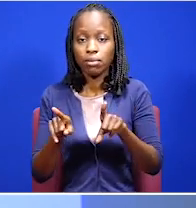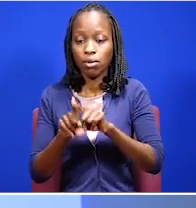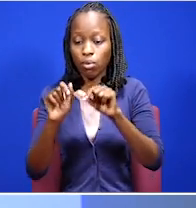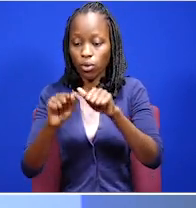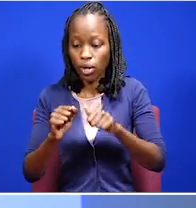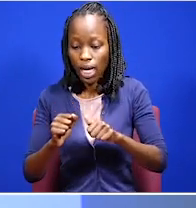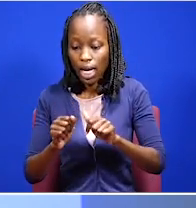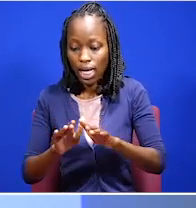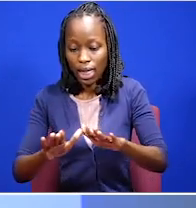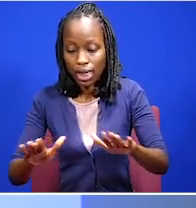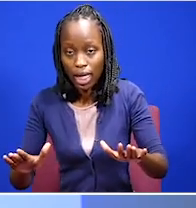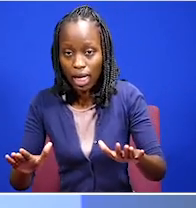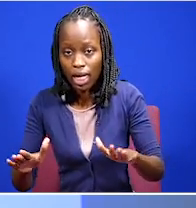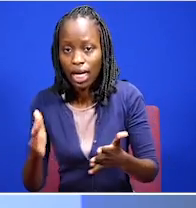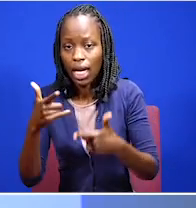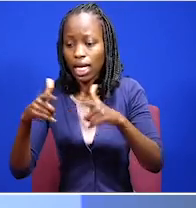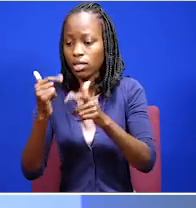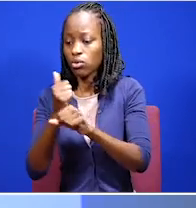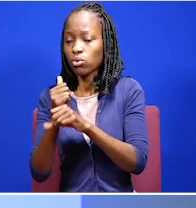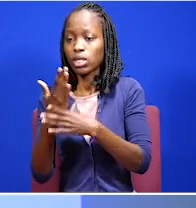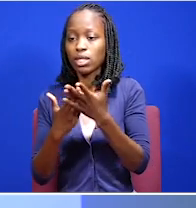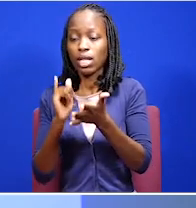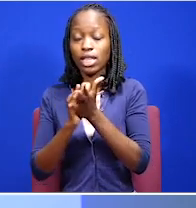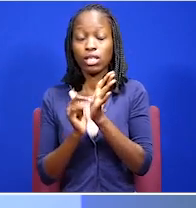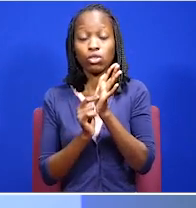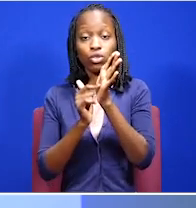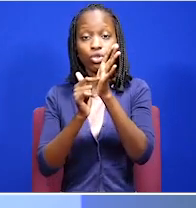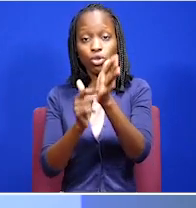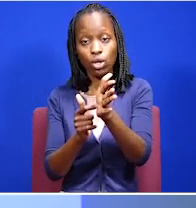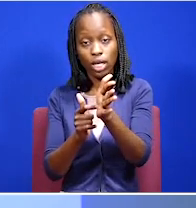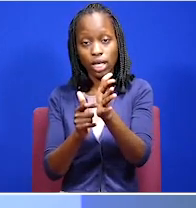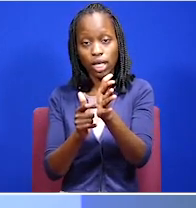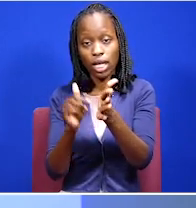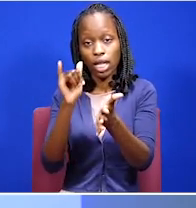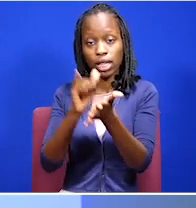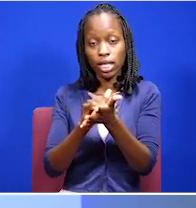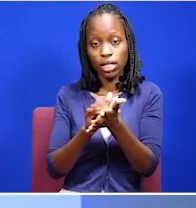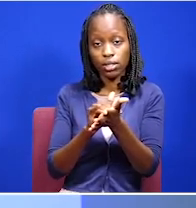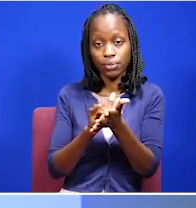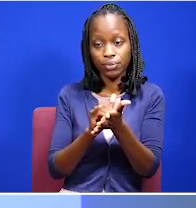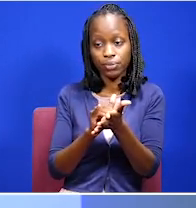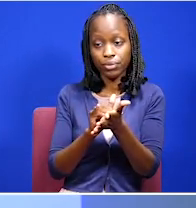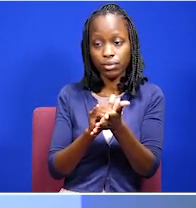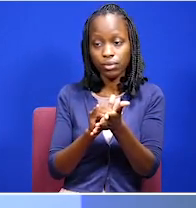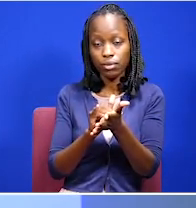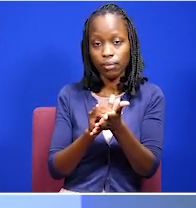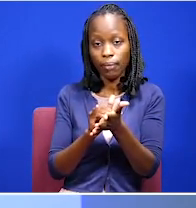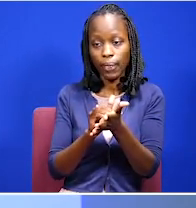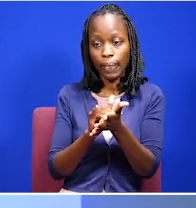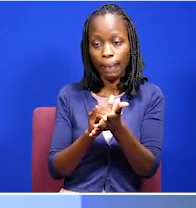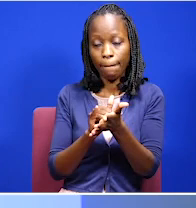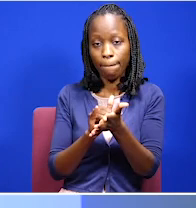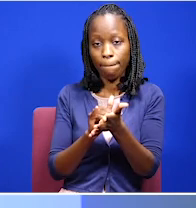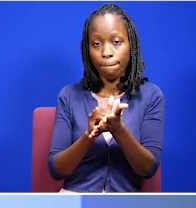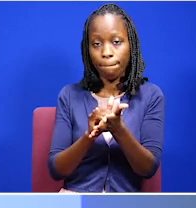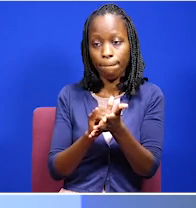hands. Maybe prostrate yourself on the floor. Let's do something that is showing you deliberately that you are